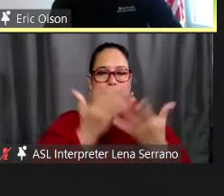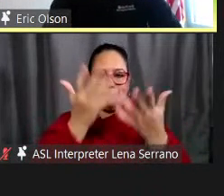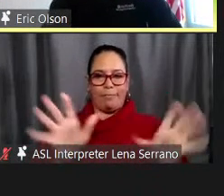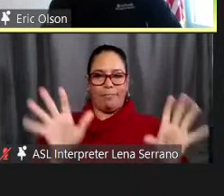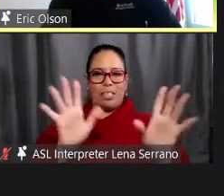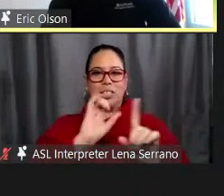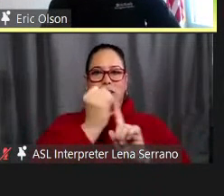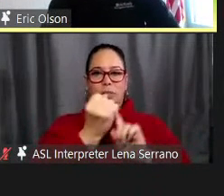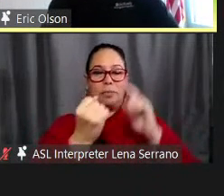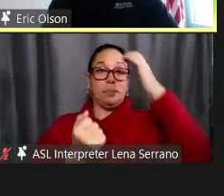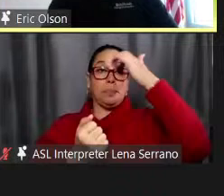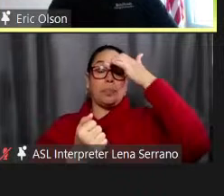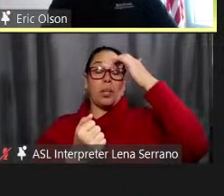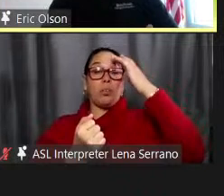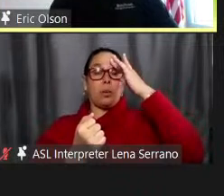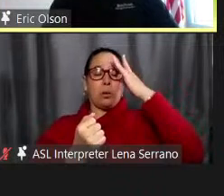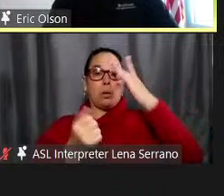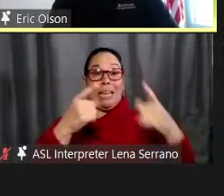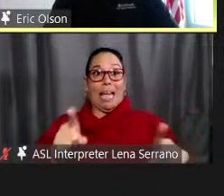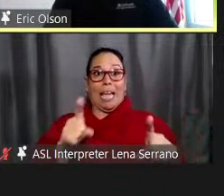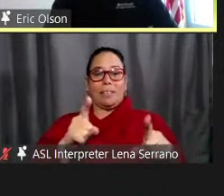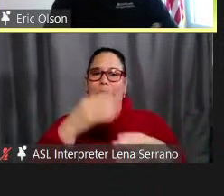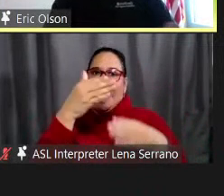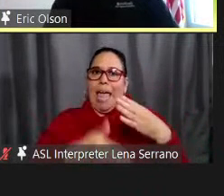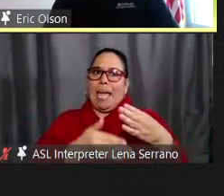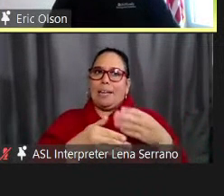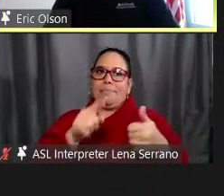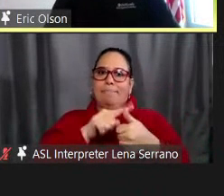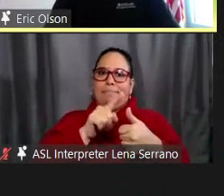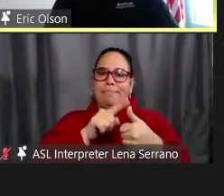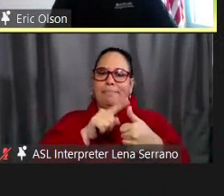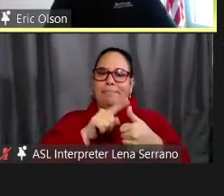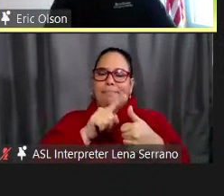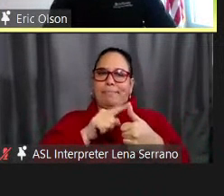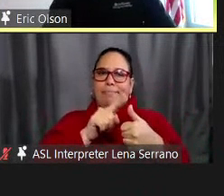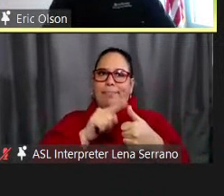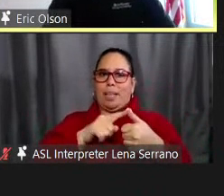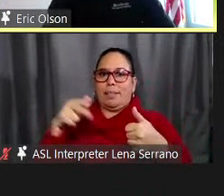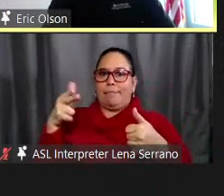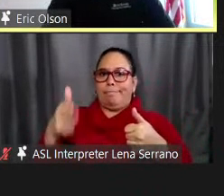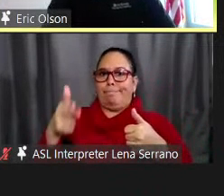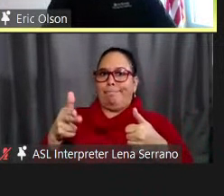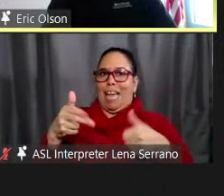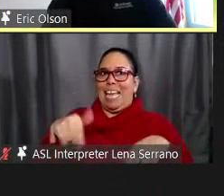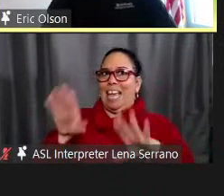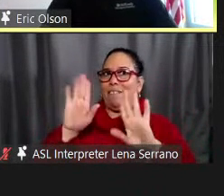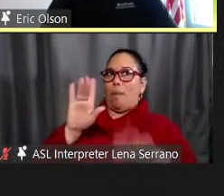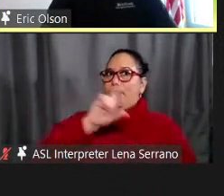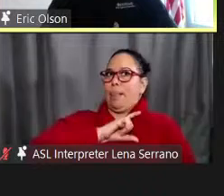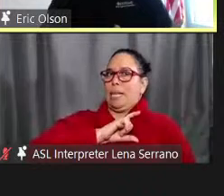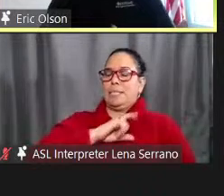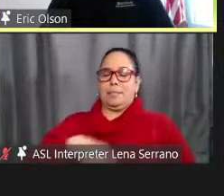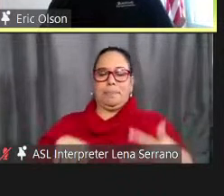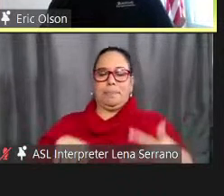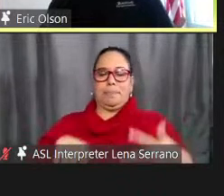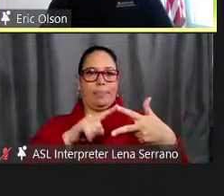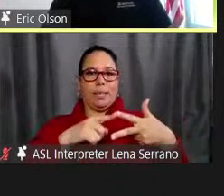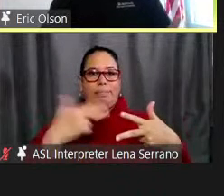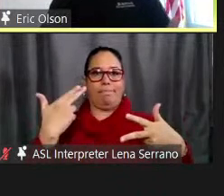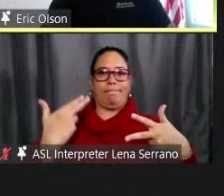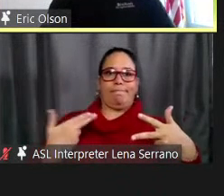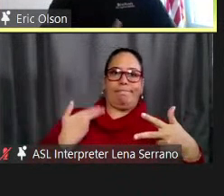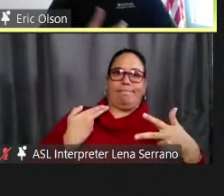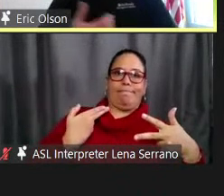situation. These events usually end one of 3 ways. Either the assailant gives up to first responders, the assailant takes himself out of